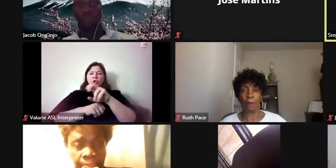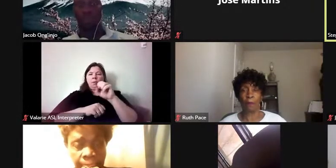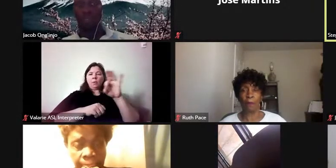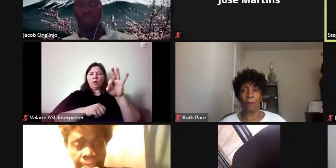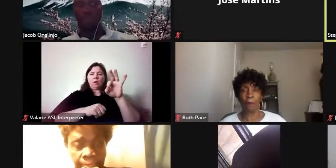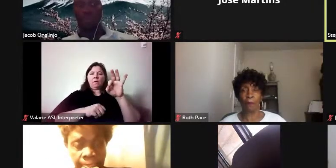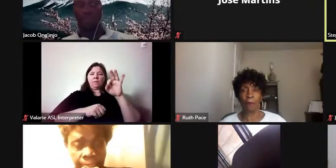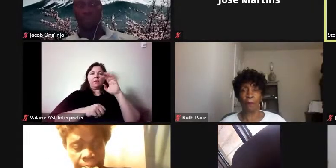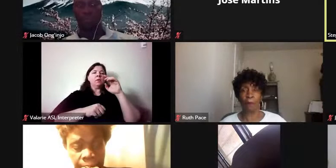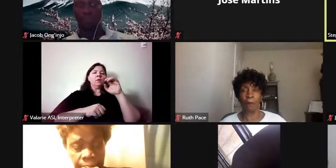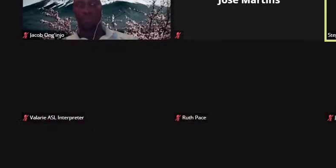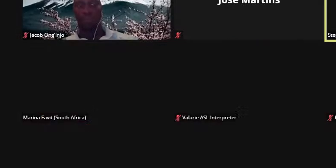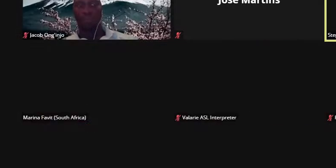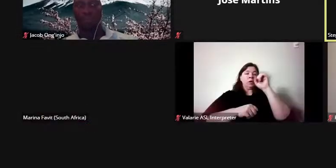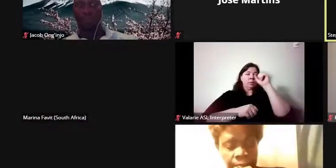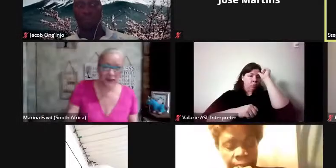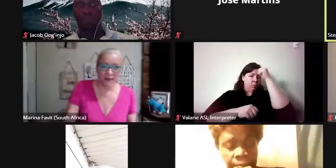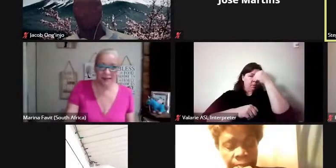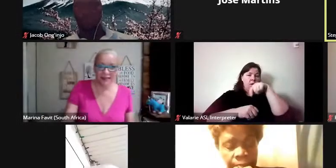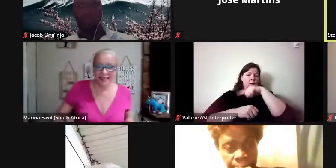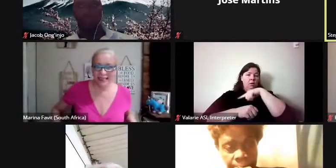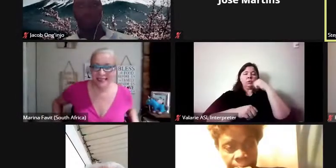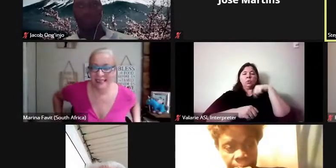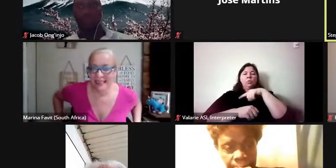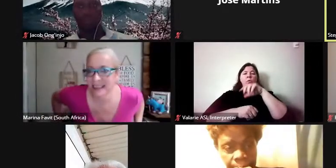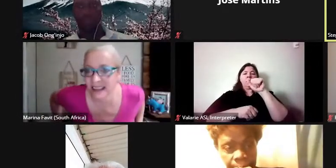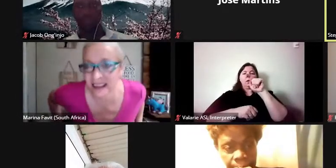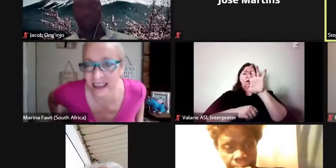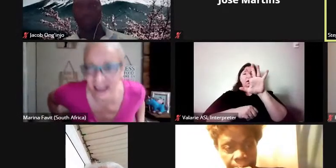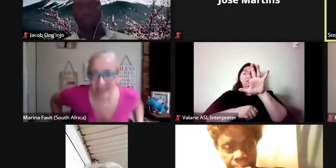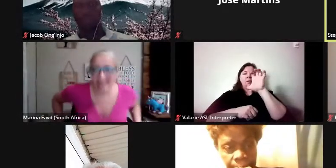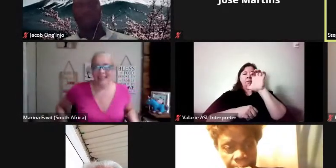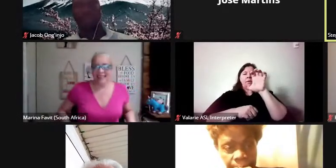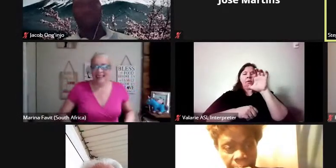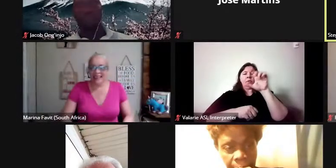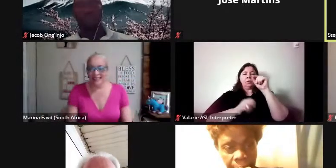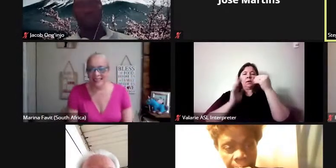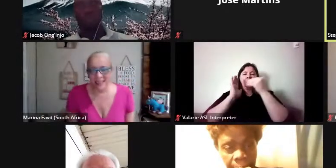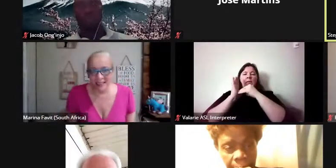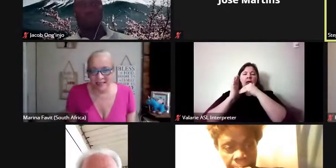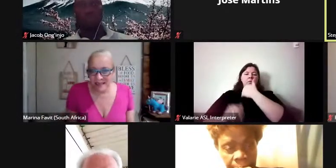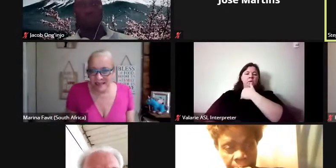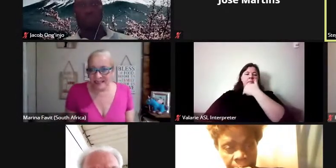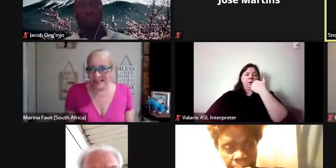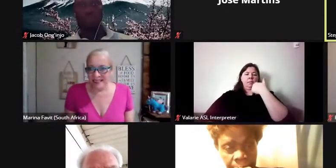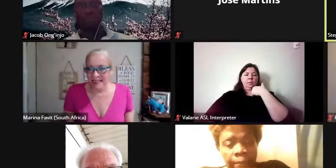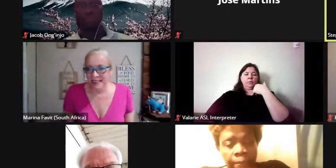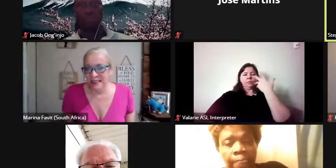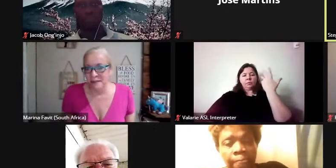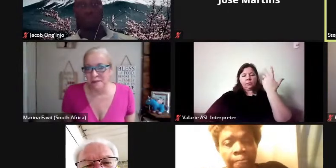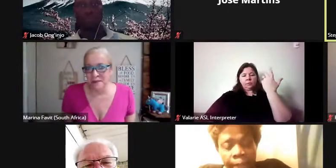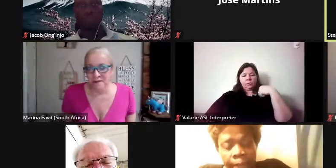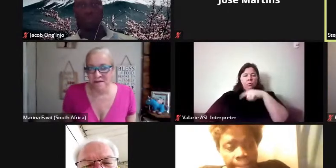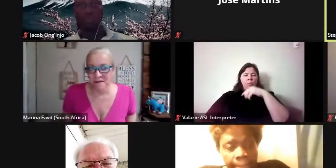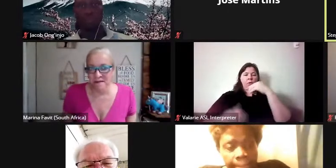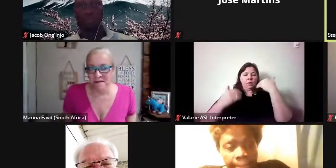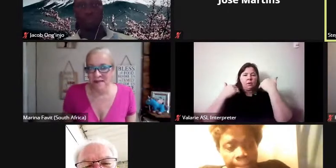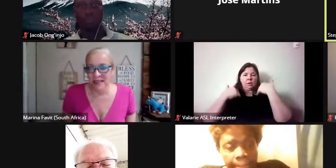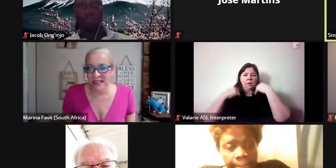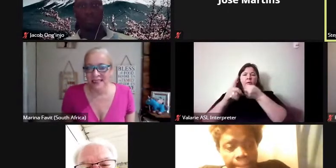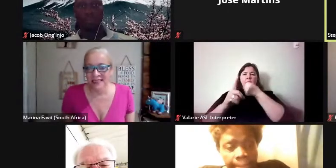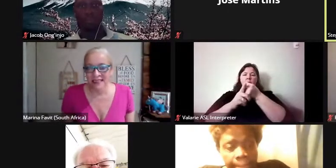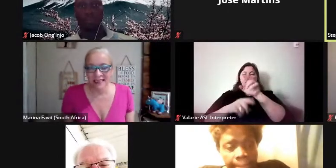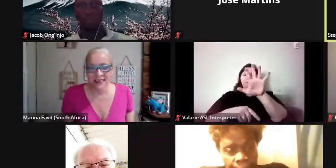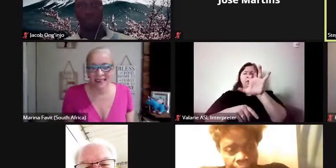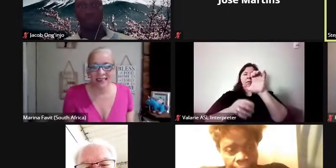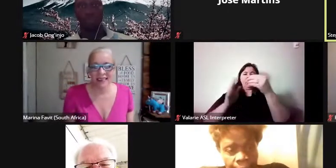out from James reminding us that we are at 520,000 members. Yes. And last week we hit the 500,000